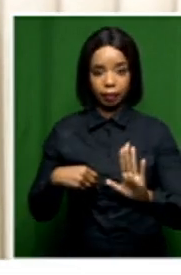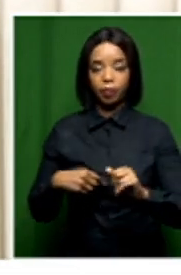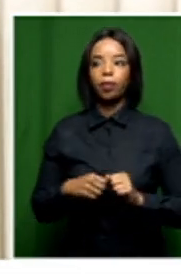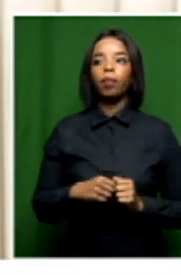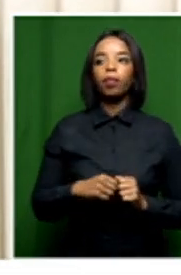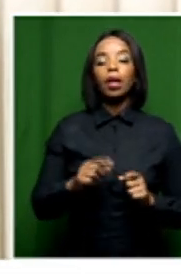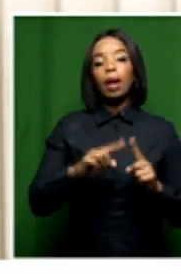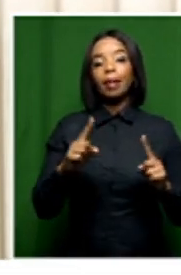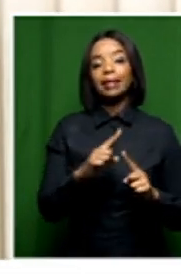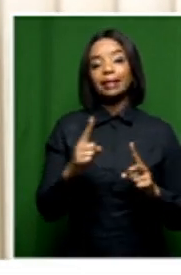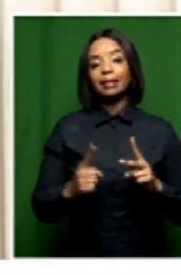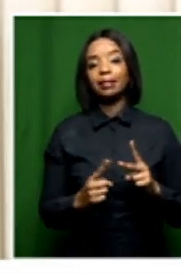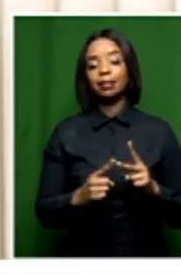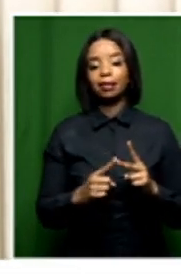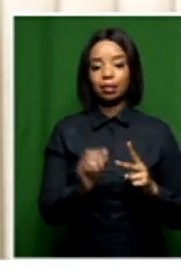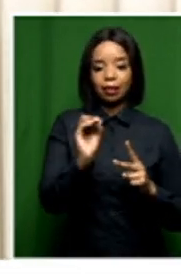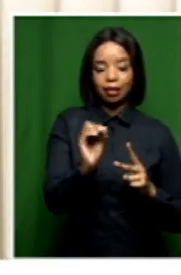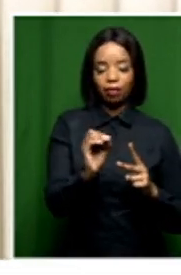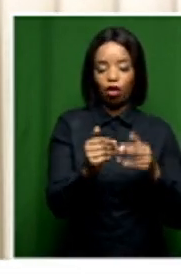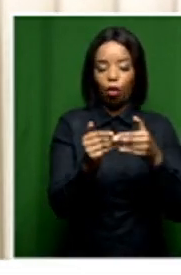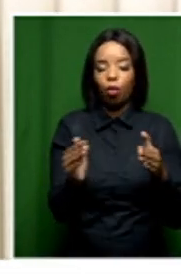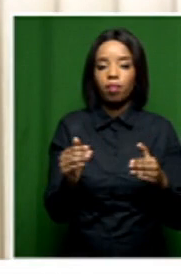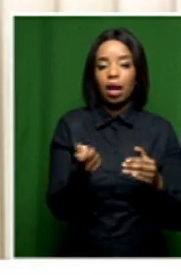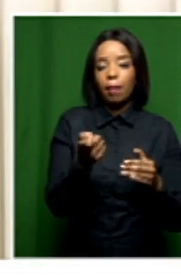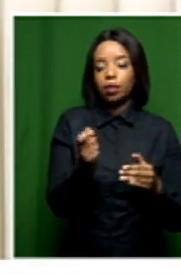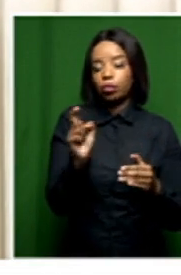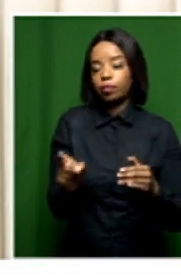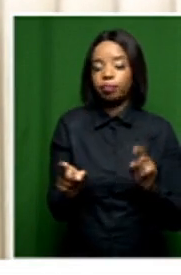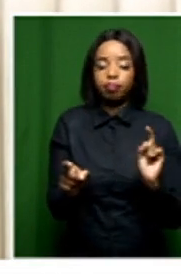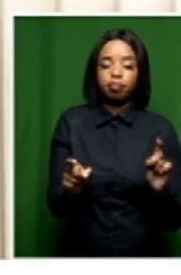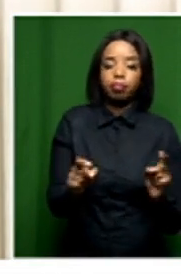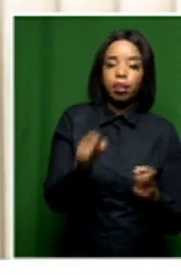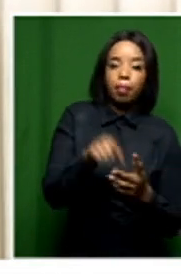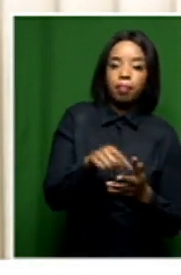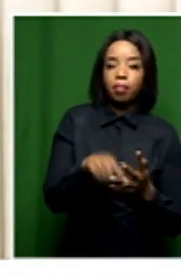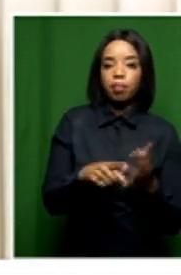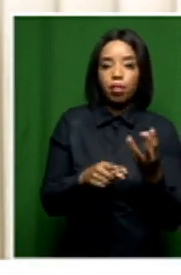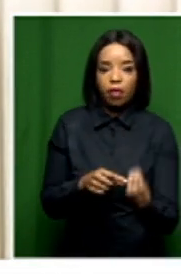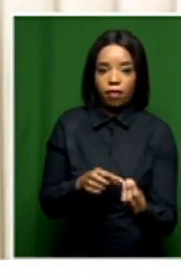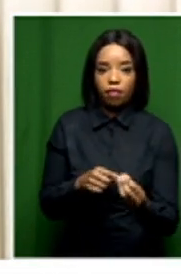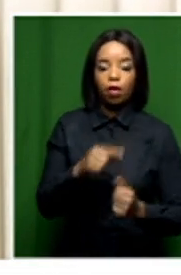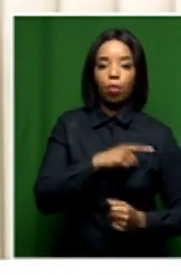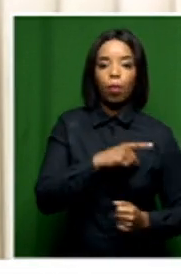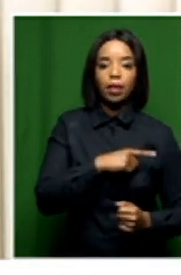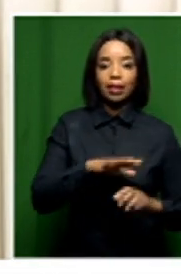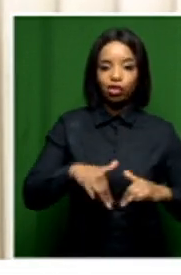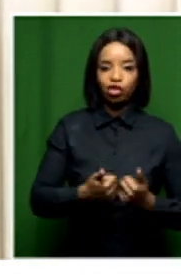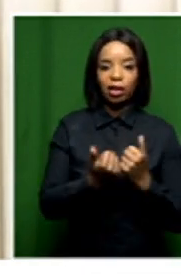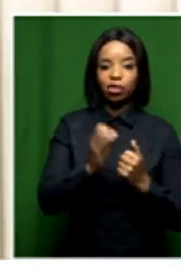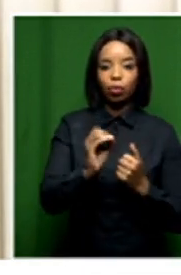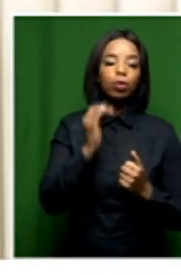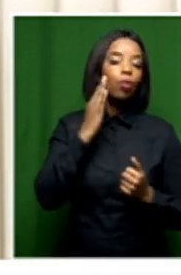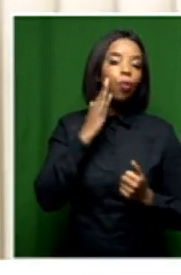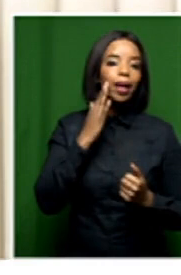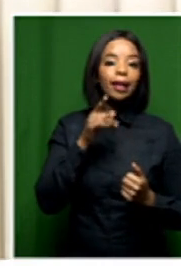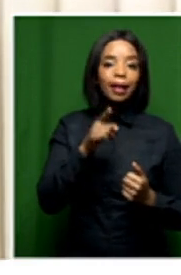opens a bit of loopholes here and there, or fertile ground for challenges when the final report is then given out